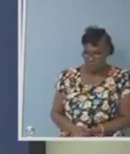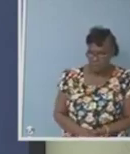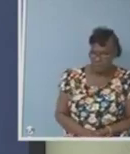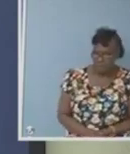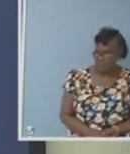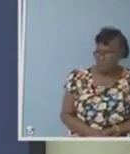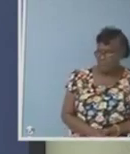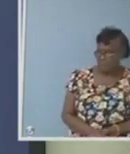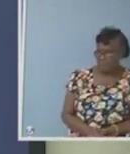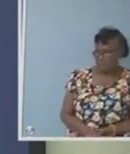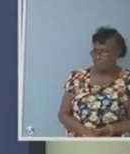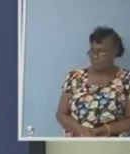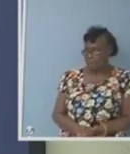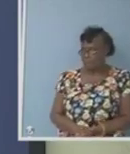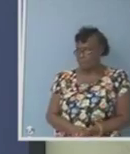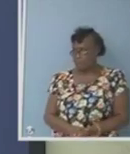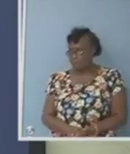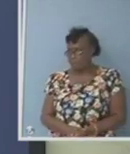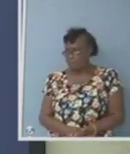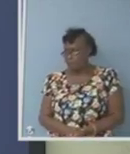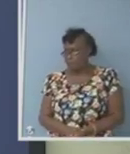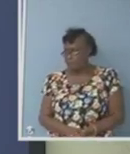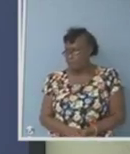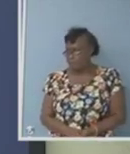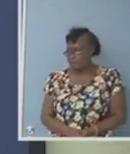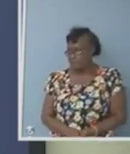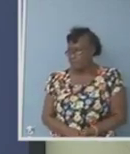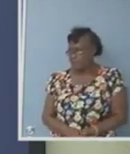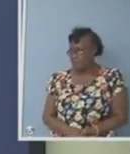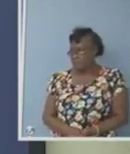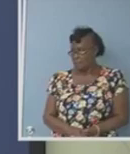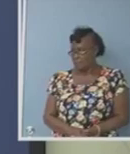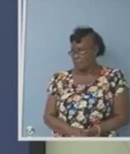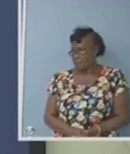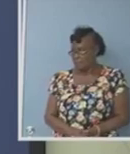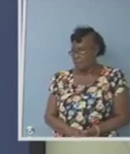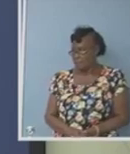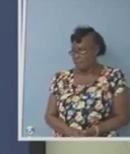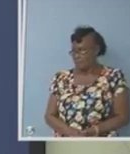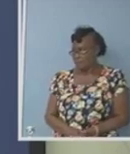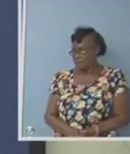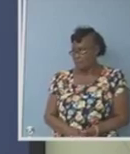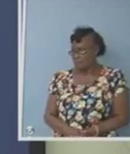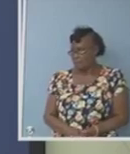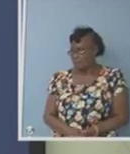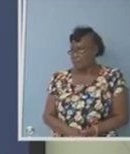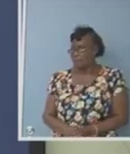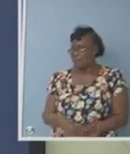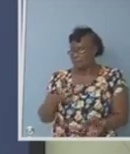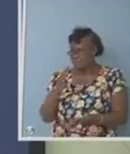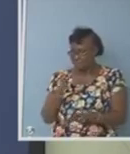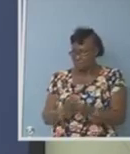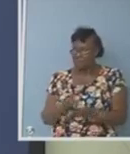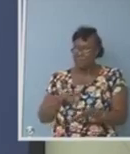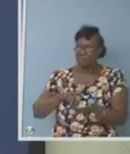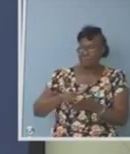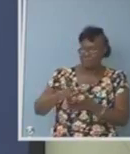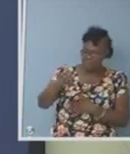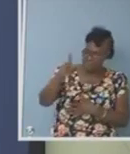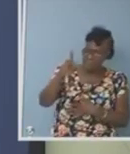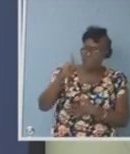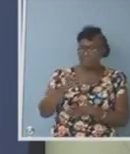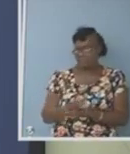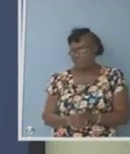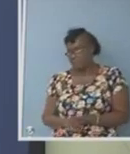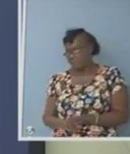tourism sector is Europe, UK, Scandinavia, and with the cancellation of those flights and with